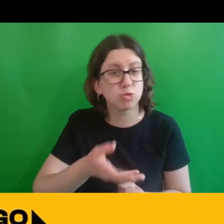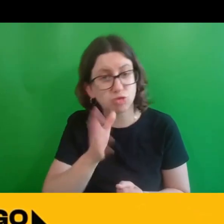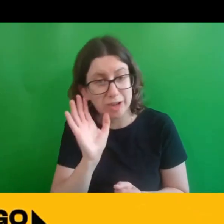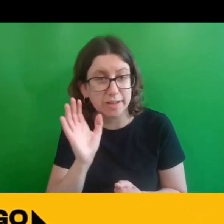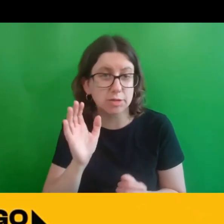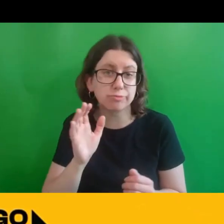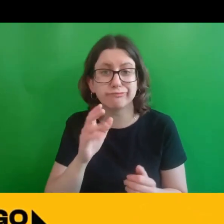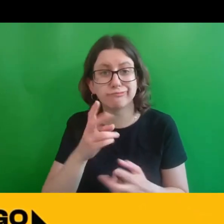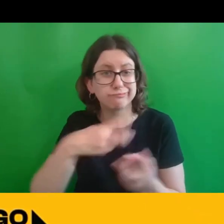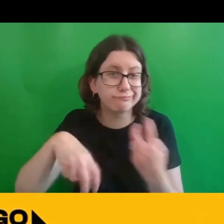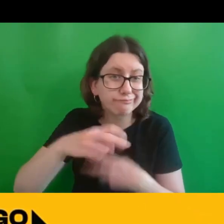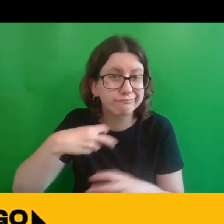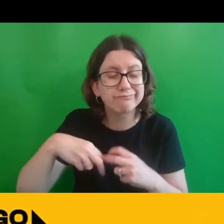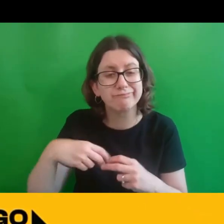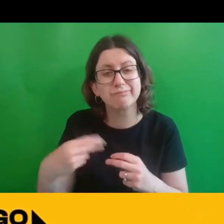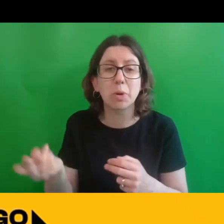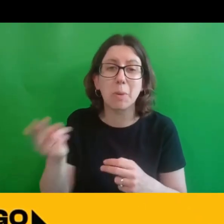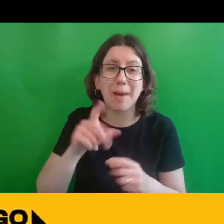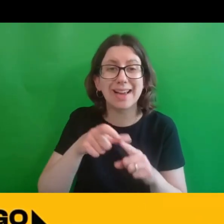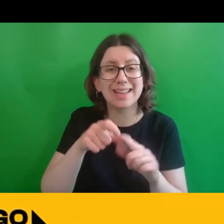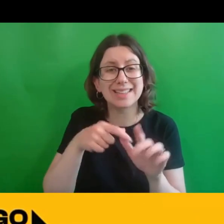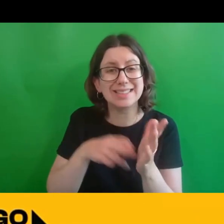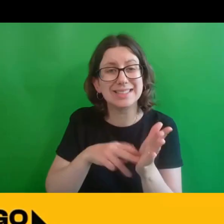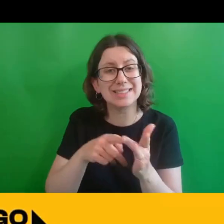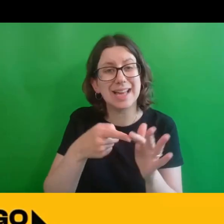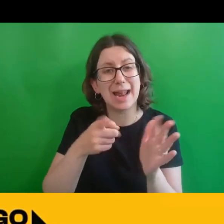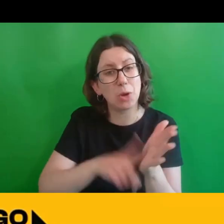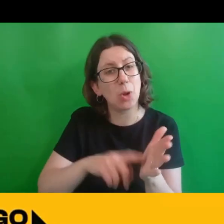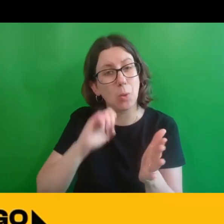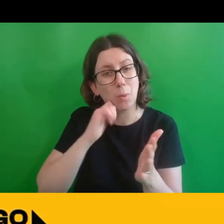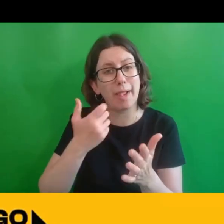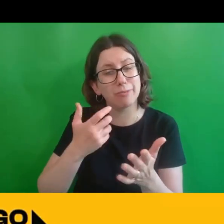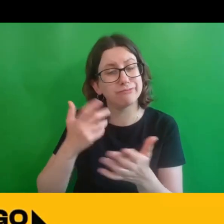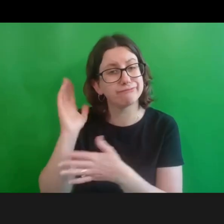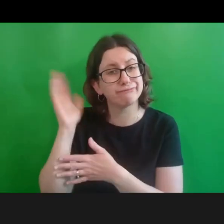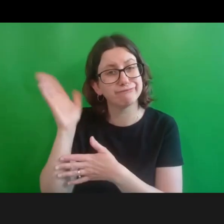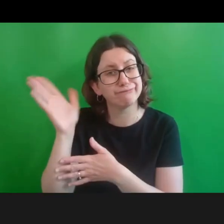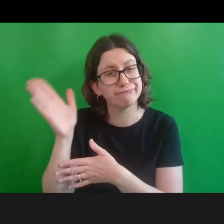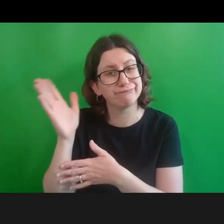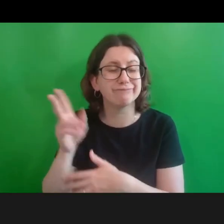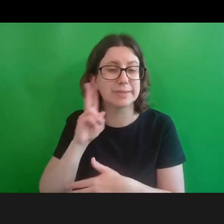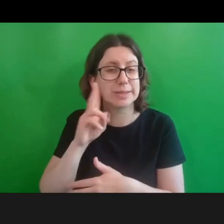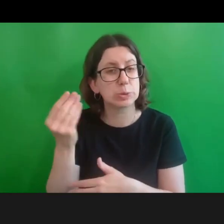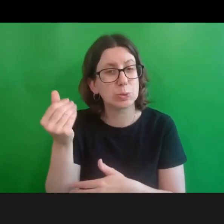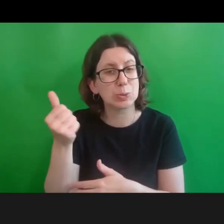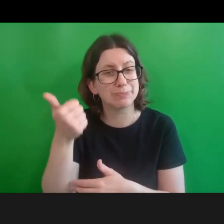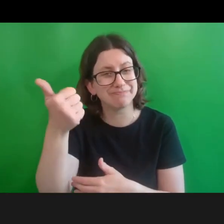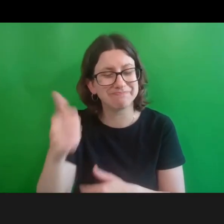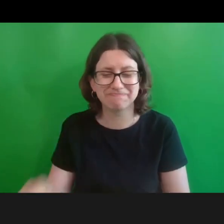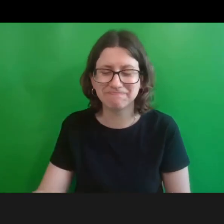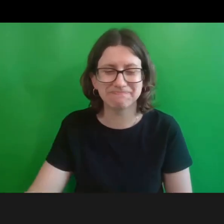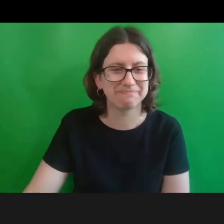back and we'll hear from Daniel in Barrow. Thank you so much. See you shortly.